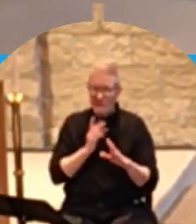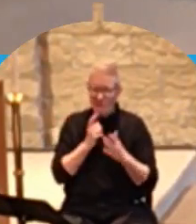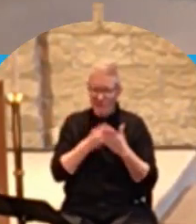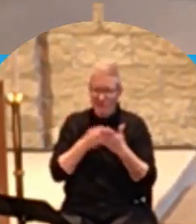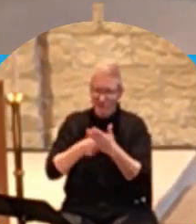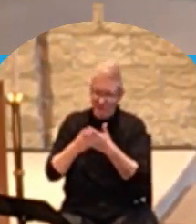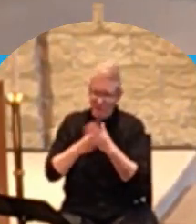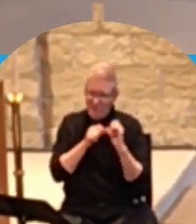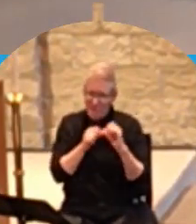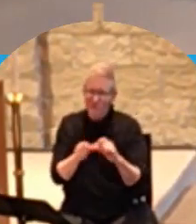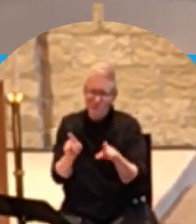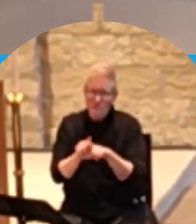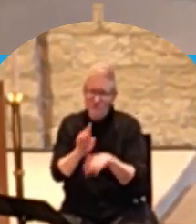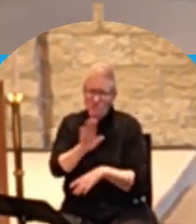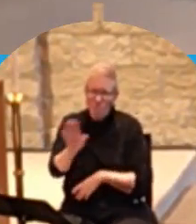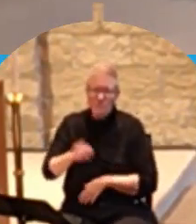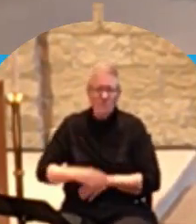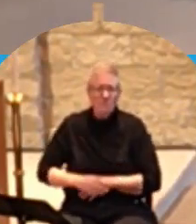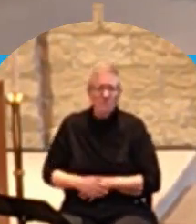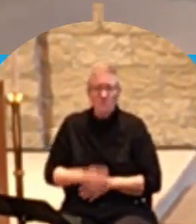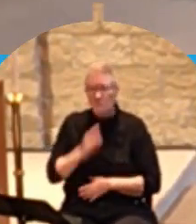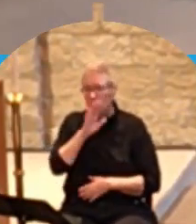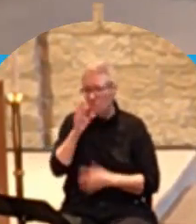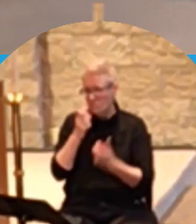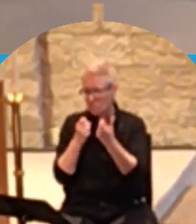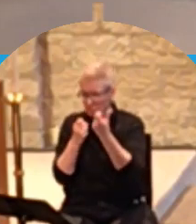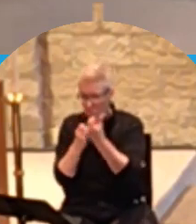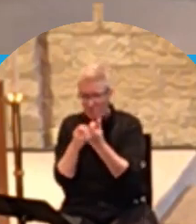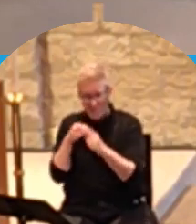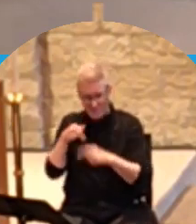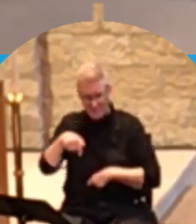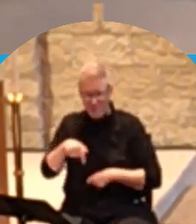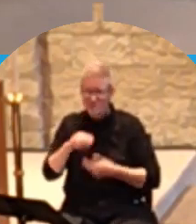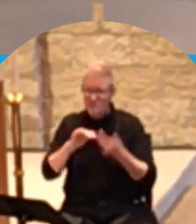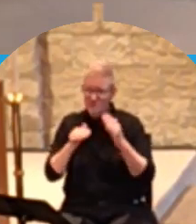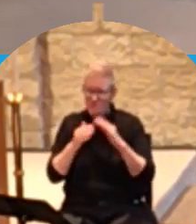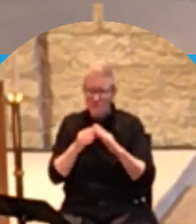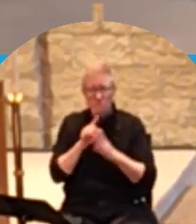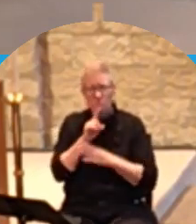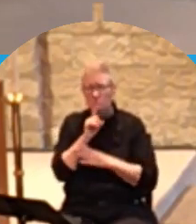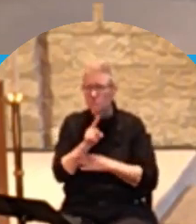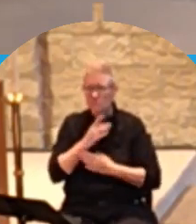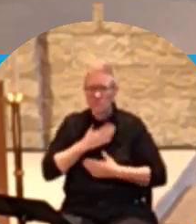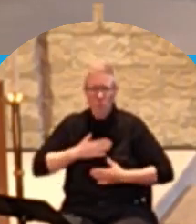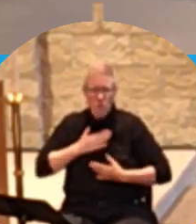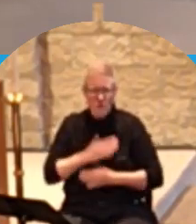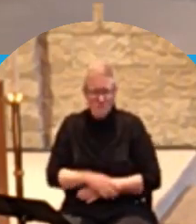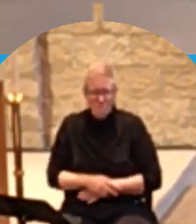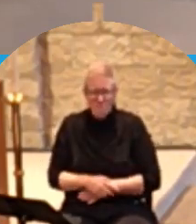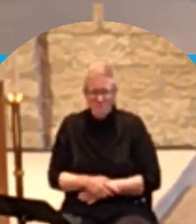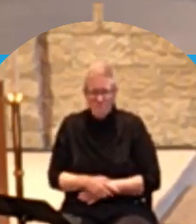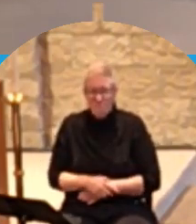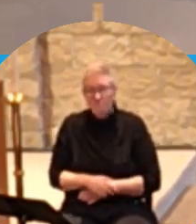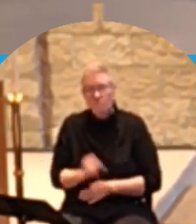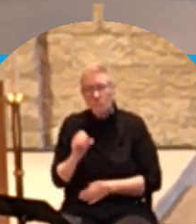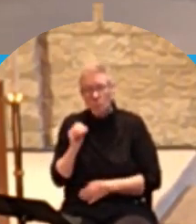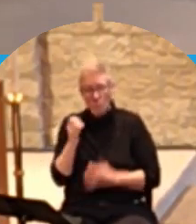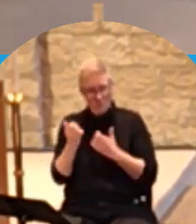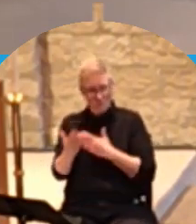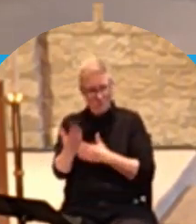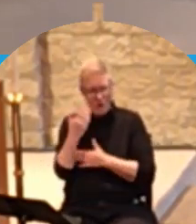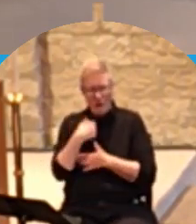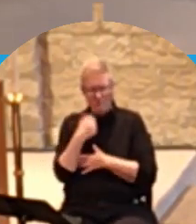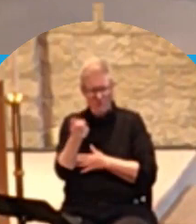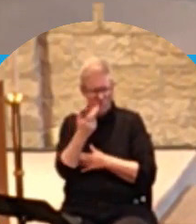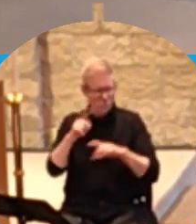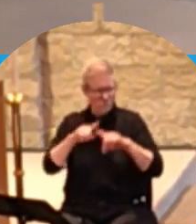as yours does. Your support of our community truly is appreciated. And so this morning, there's several ways that